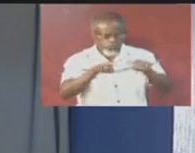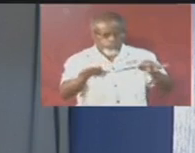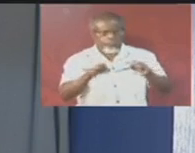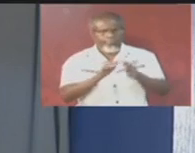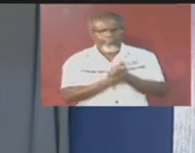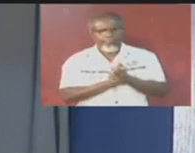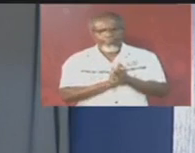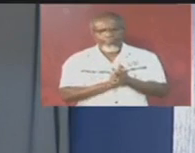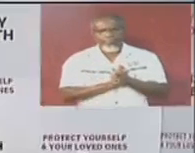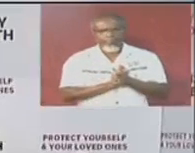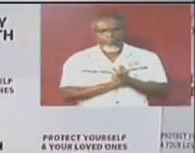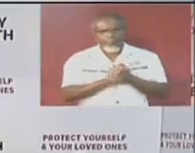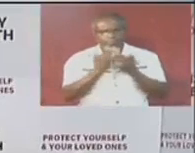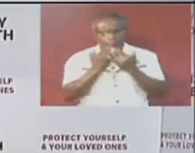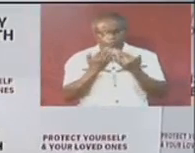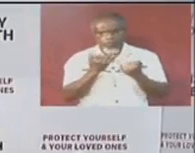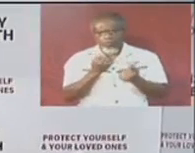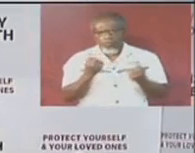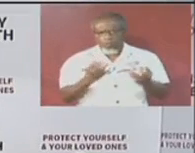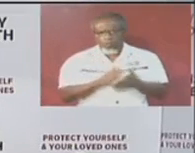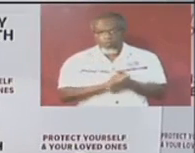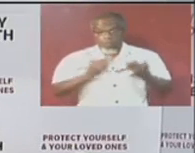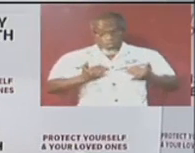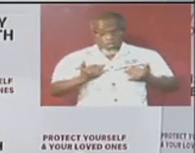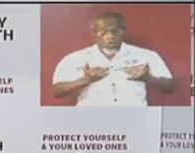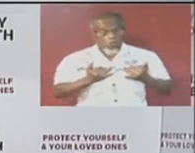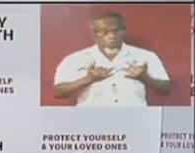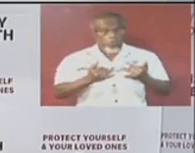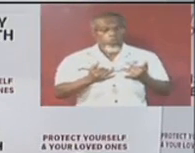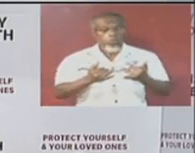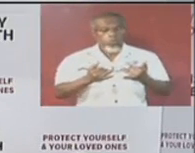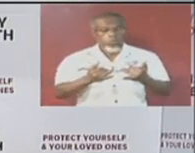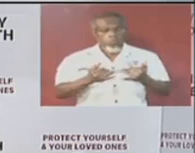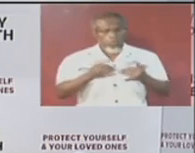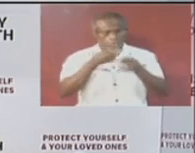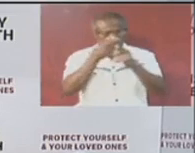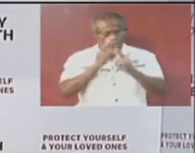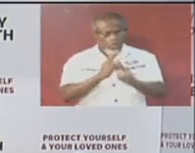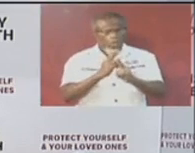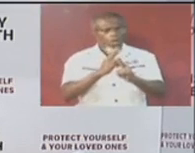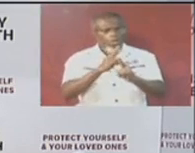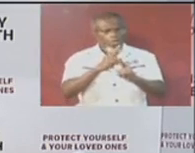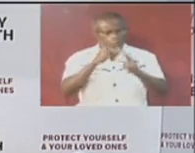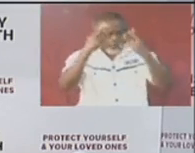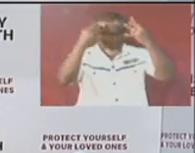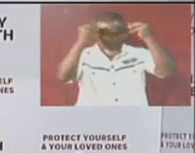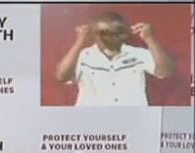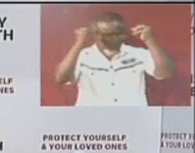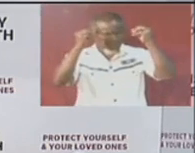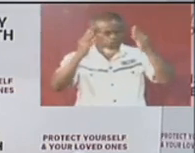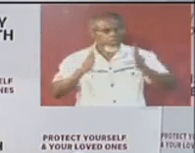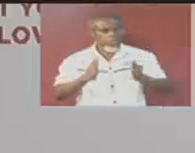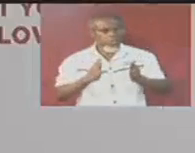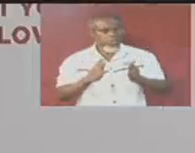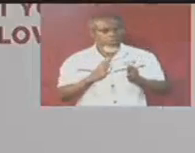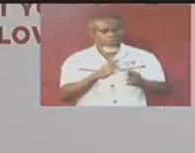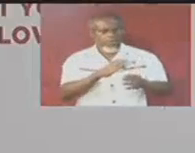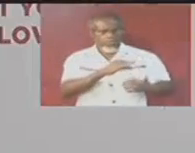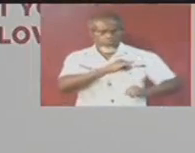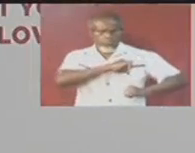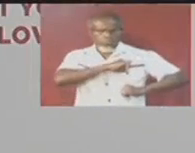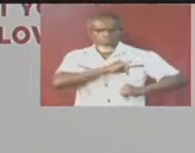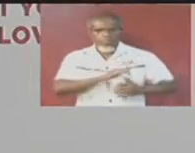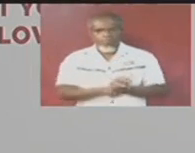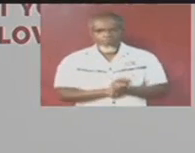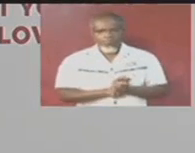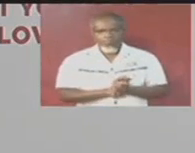you very much, Dr. Hines. We now go to the Honourable Minister for the second question. Thank you, Mr.